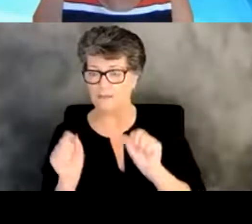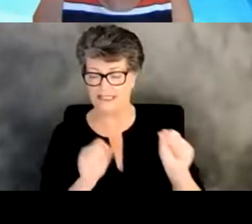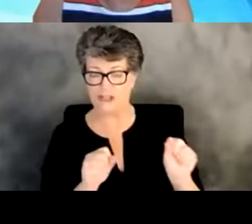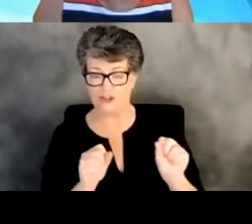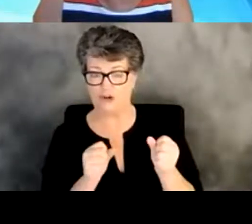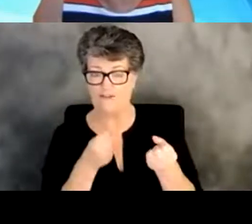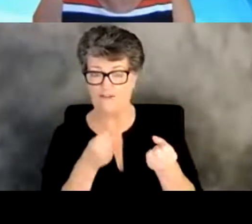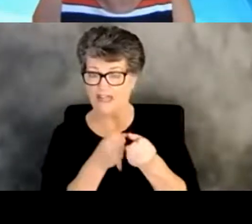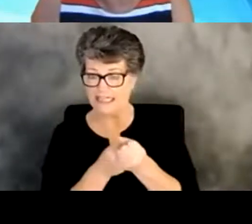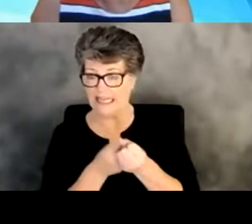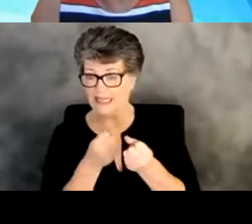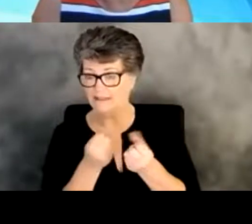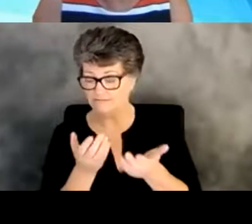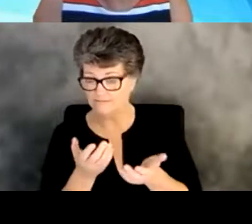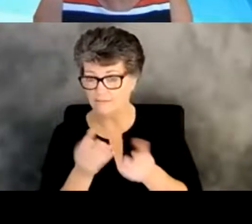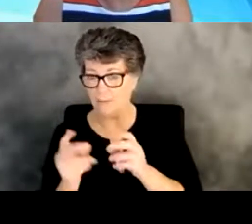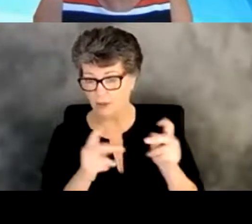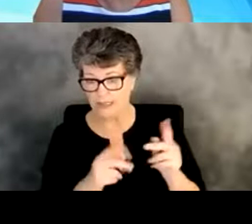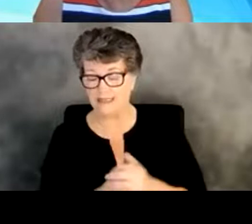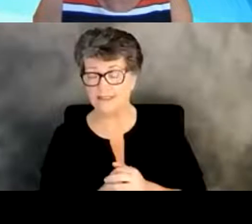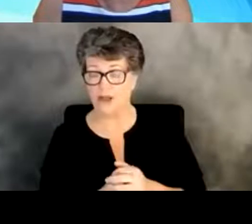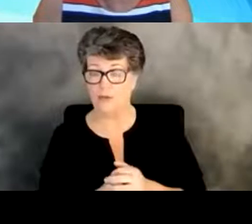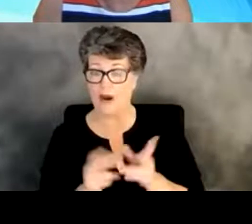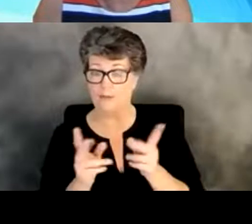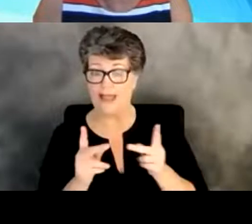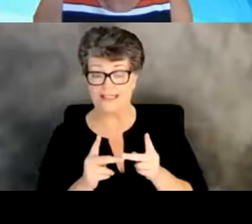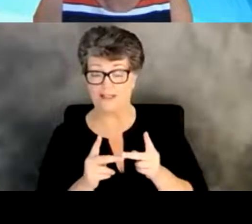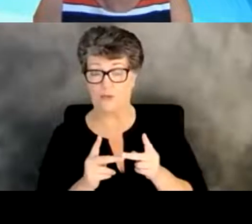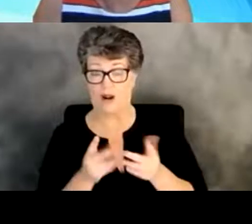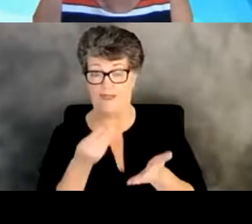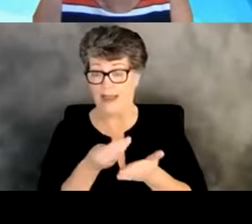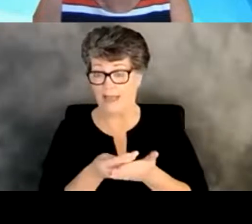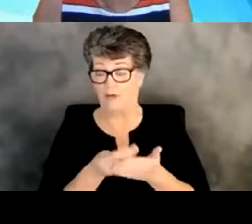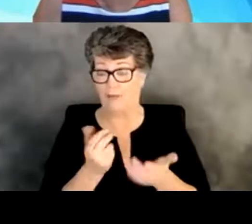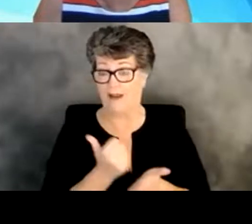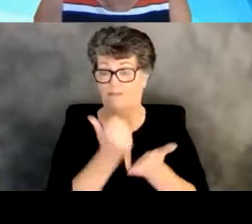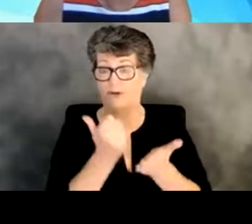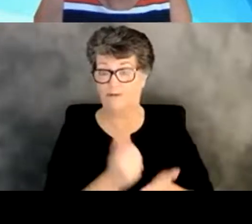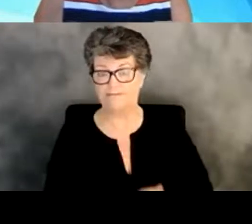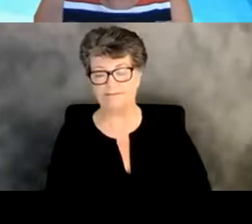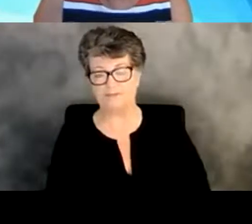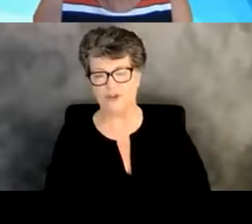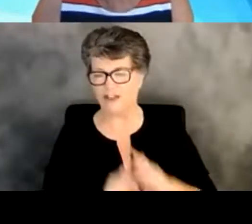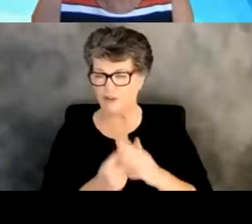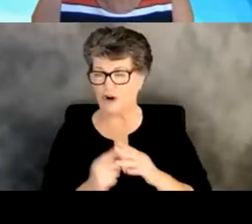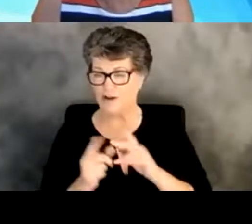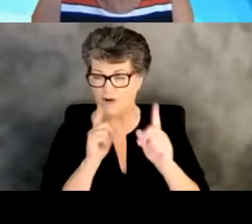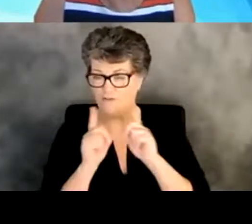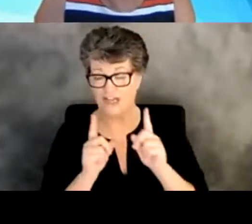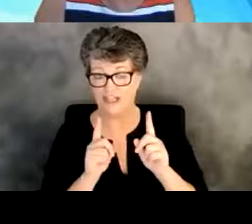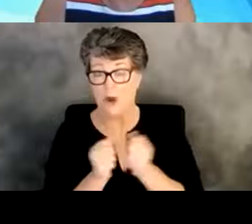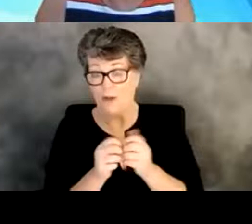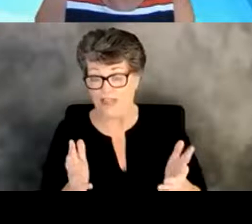funding opportunities that our cabinet recommended as places where philanthropic dollars could be helpful as conversation starting points. So we wouldn't be here without